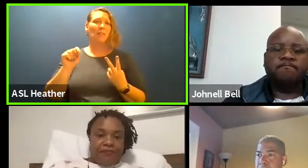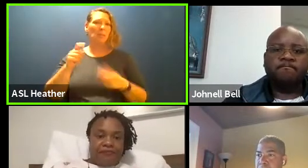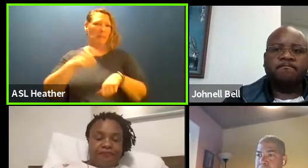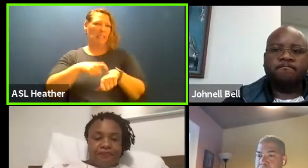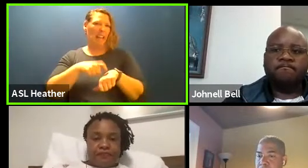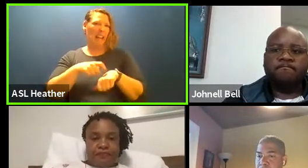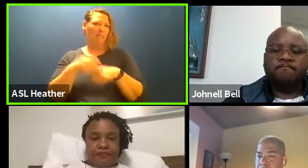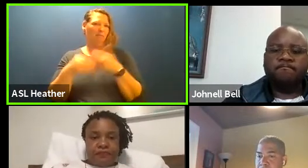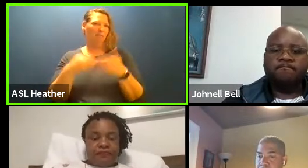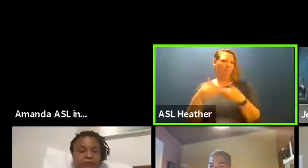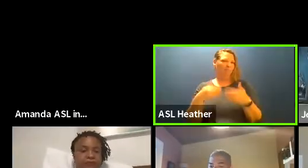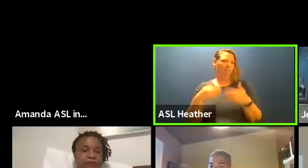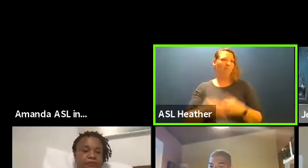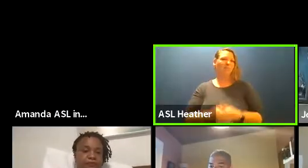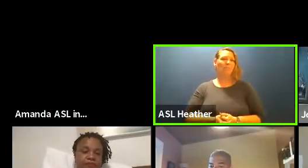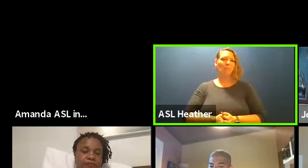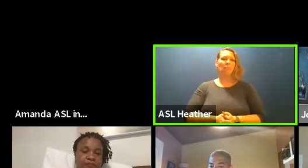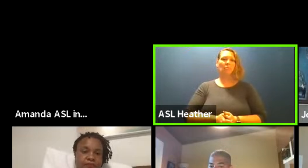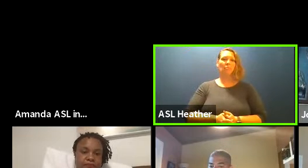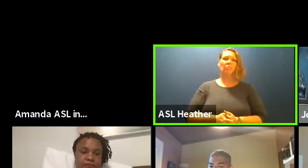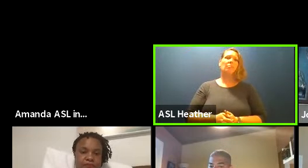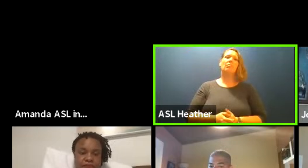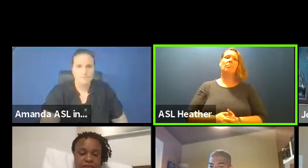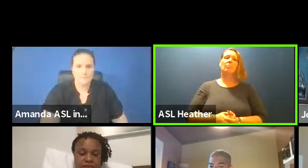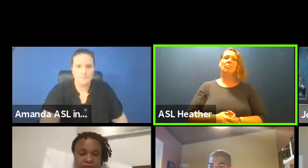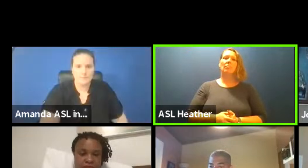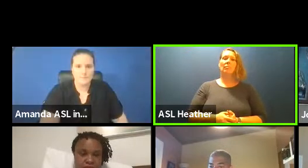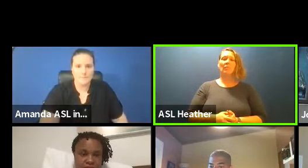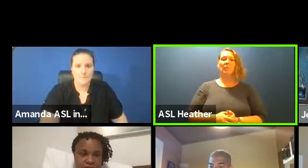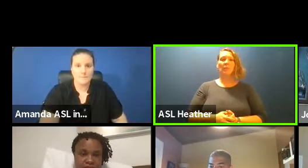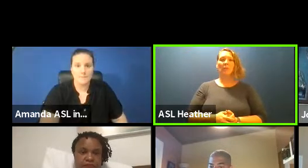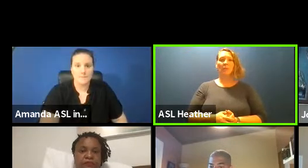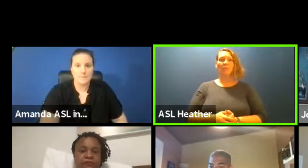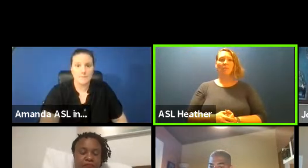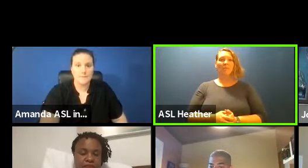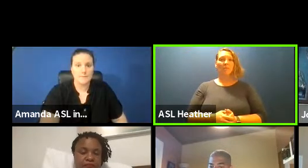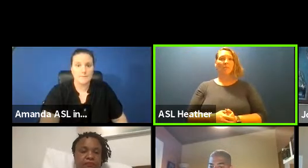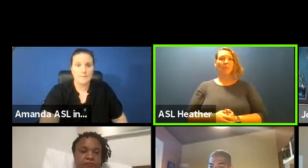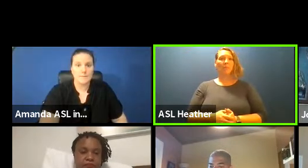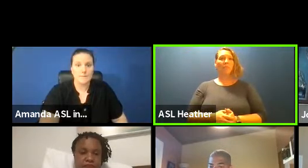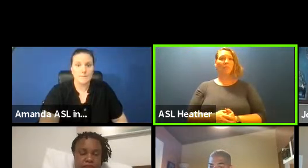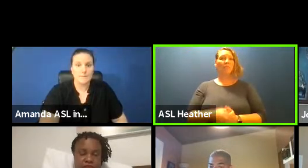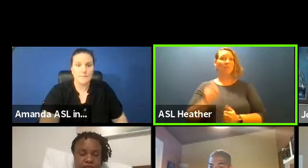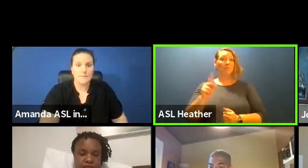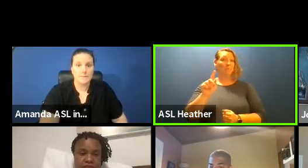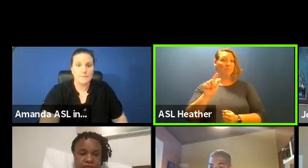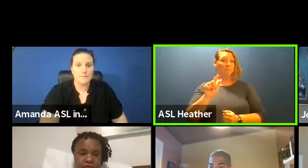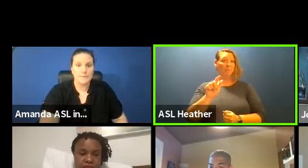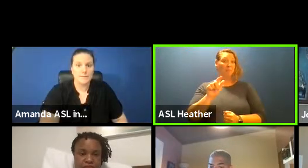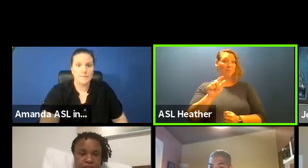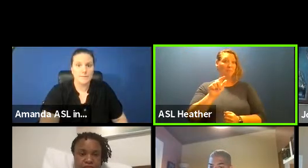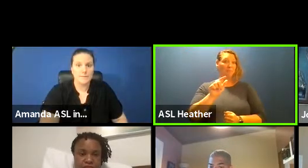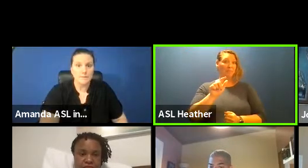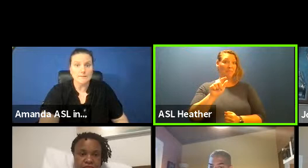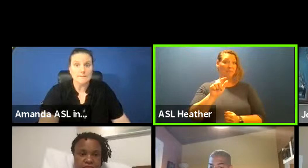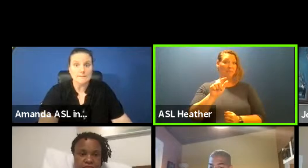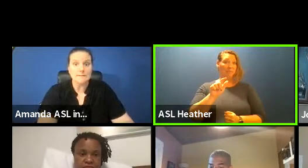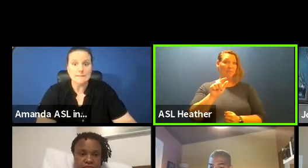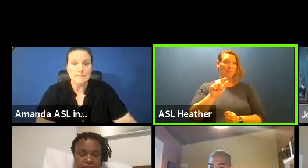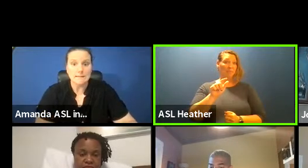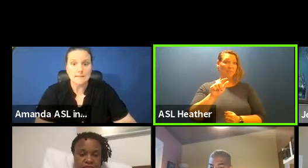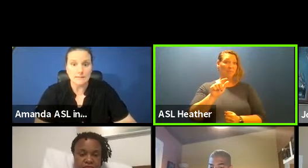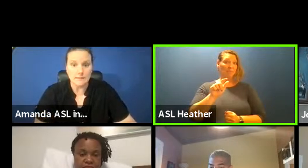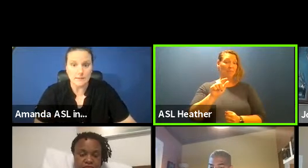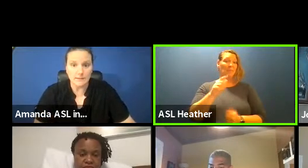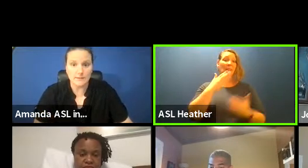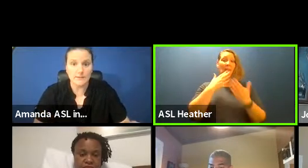time. Lily's question as well. All right, Matt. Yeah, absolutely. Thank you,